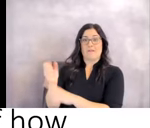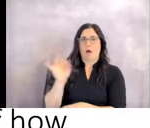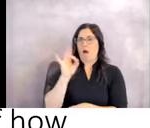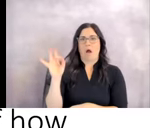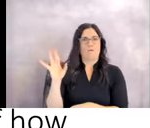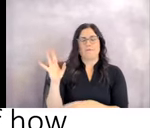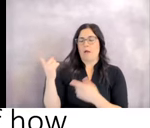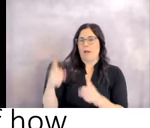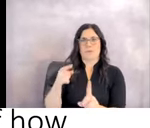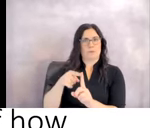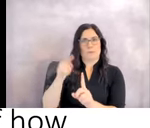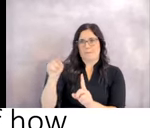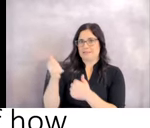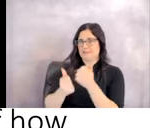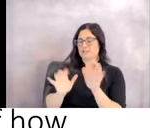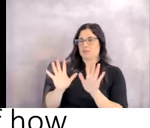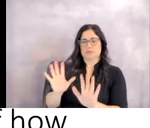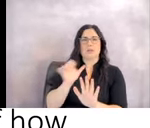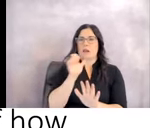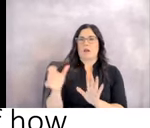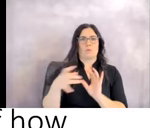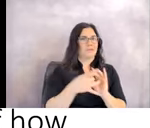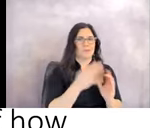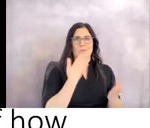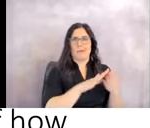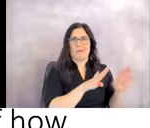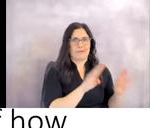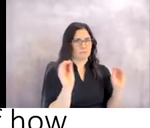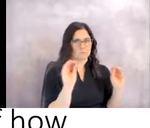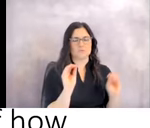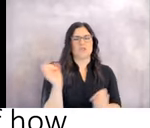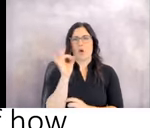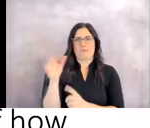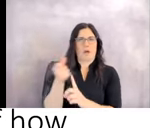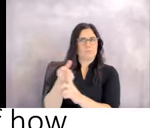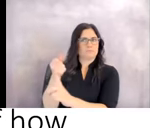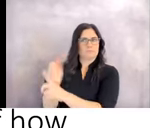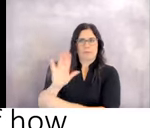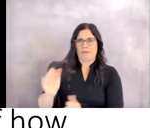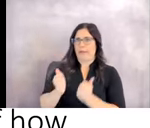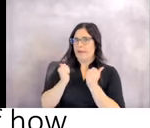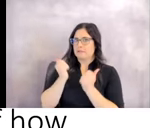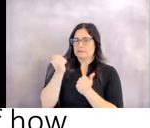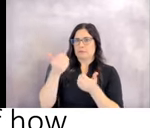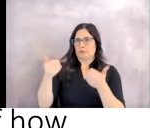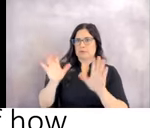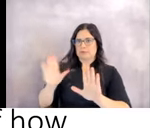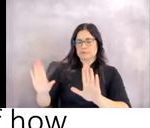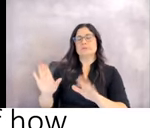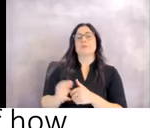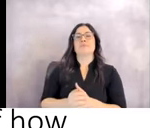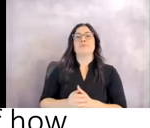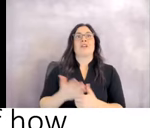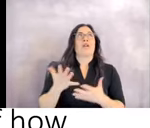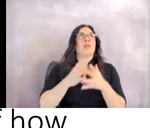hardship, and it had nothing to do with bad behavior. It was just awful things that occurred to them. And it was a lot of